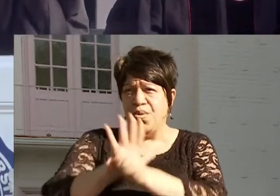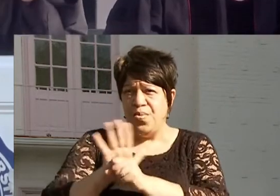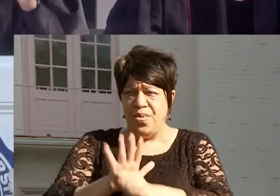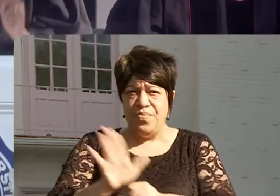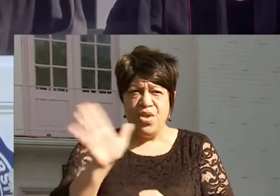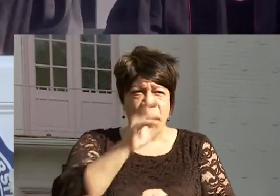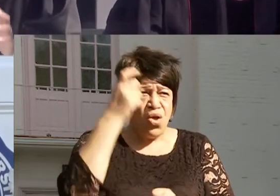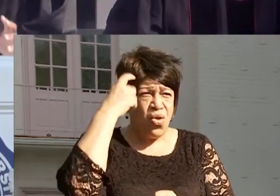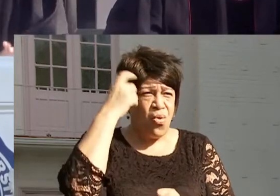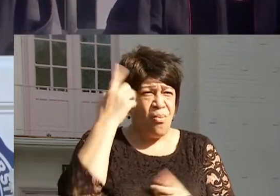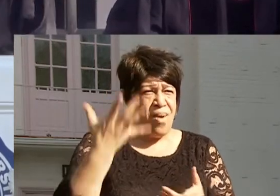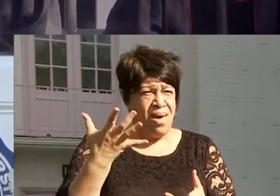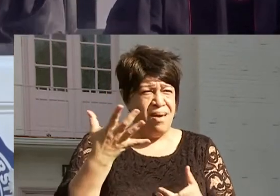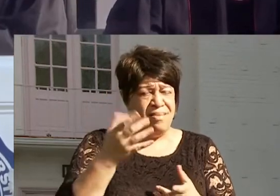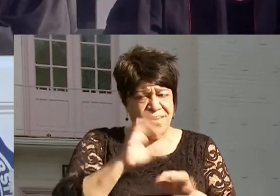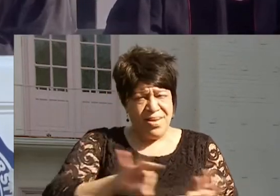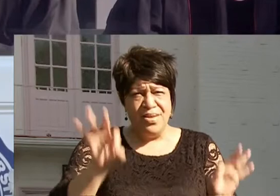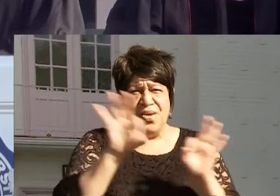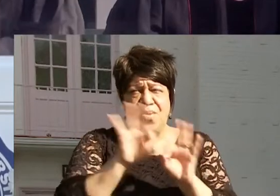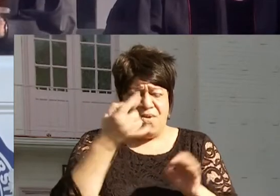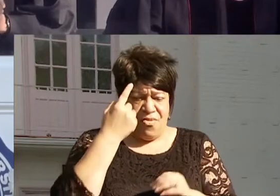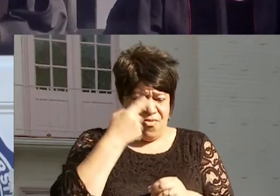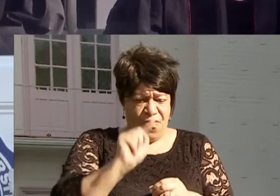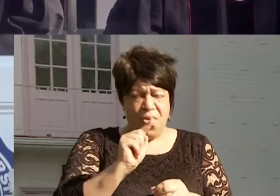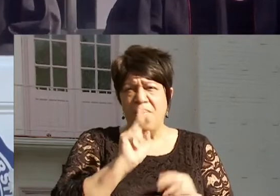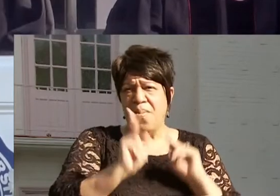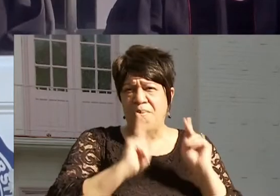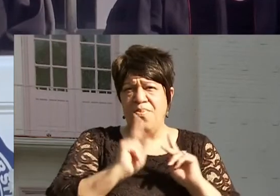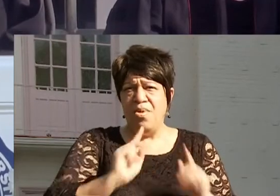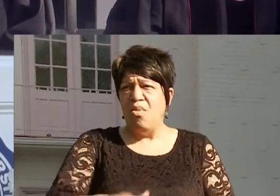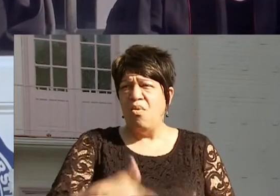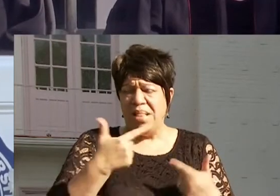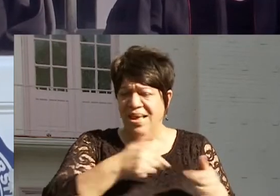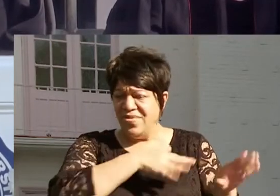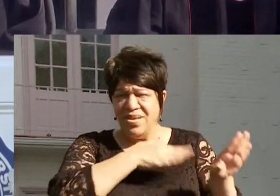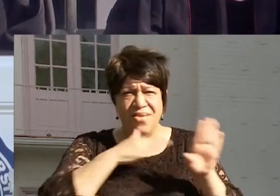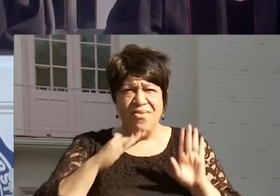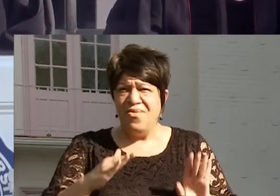considered radical by those who live in fear of losing power.